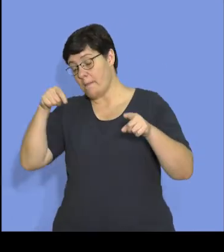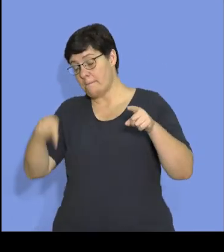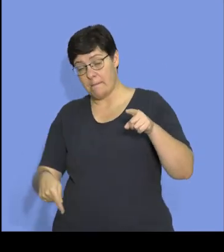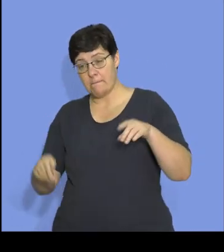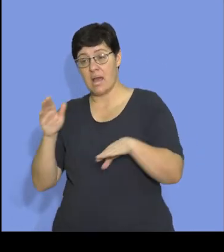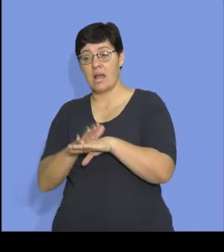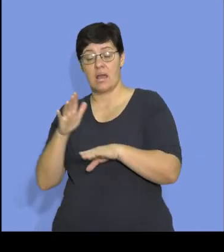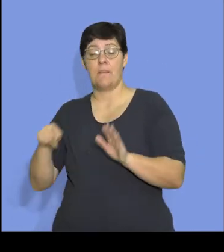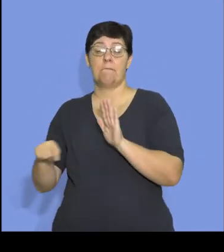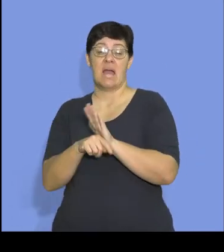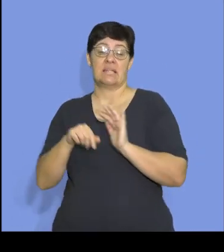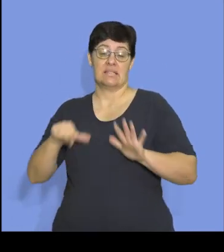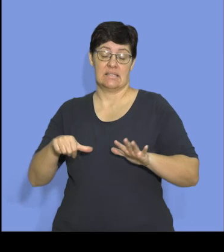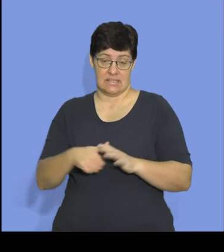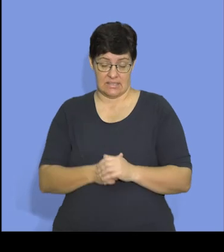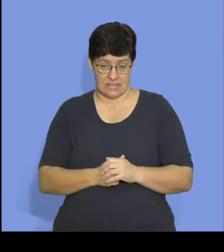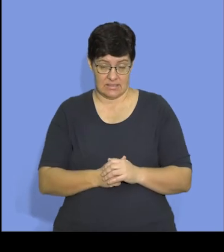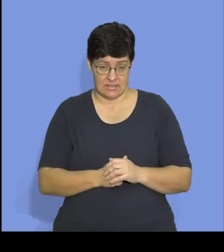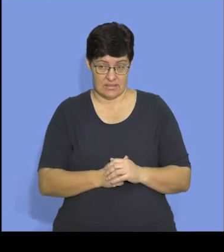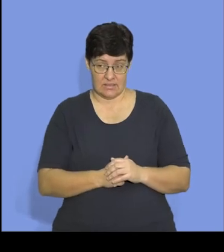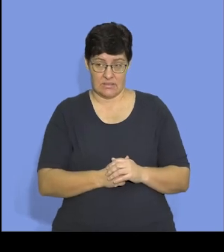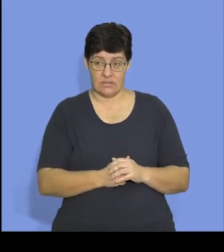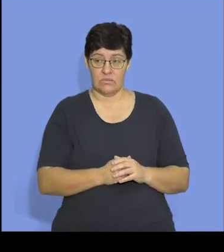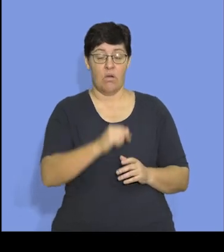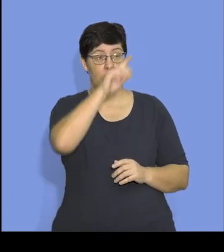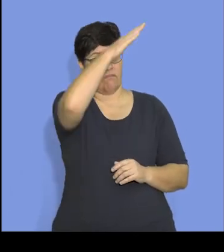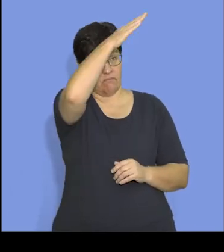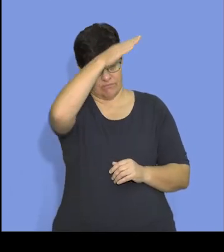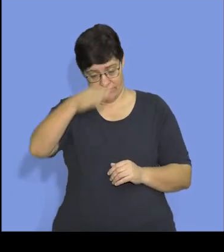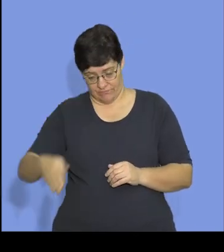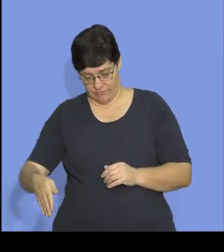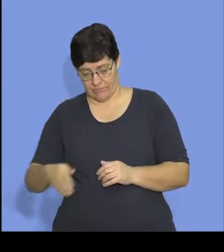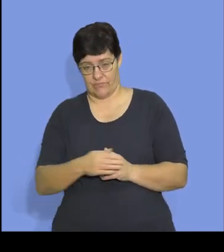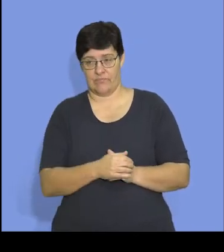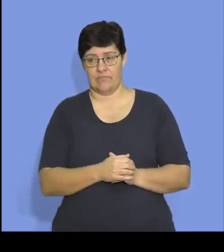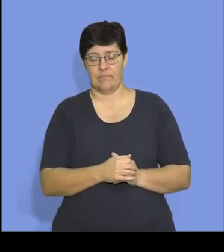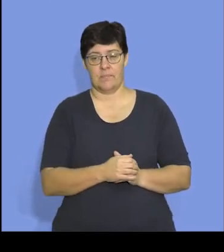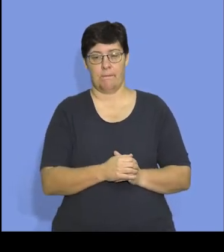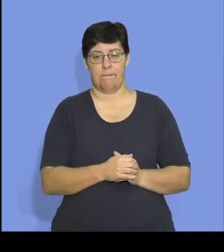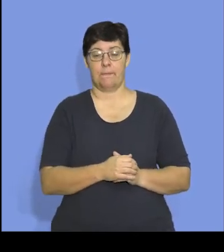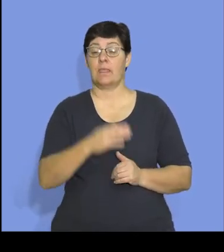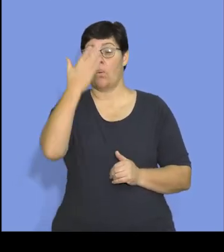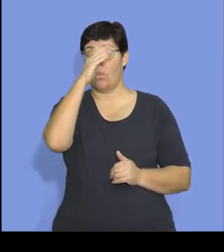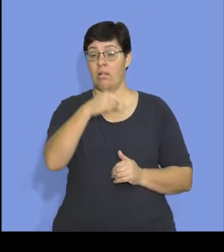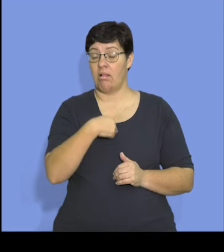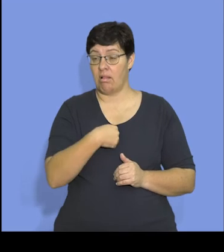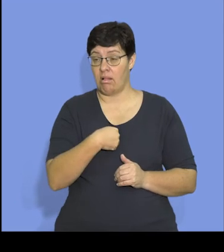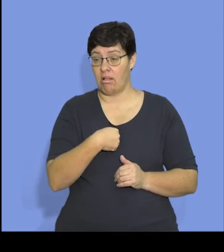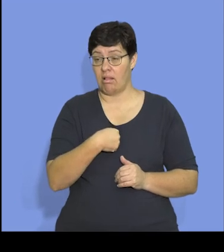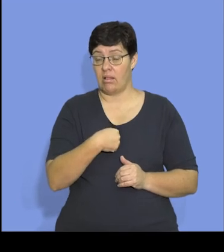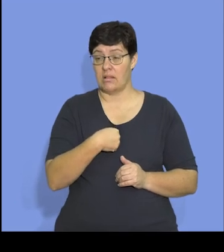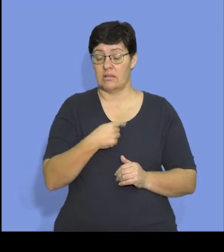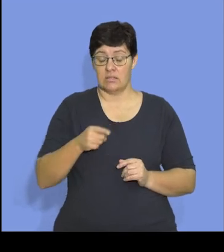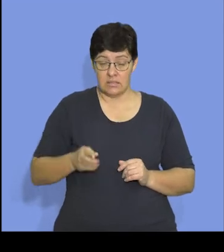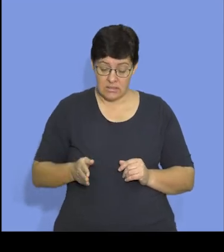per second. So my graph does this. I also know that